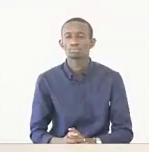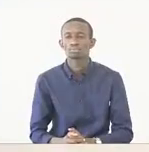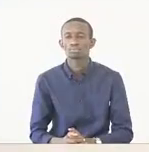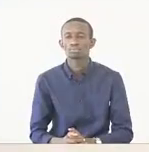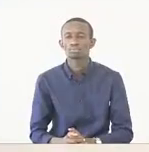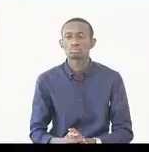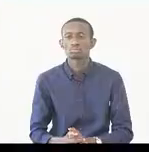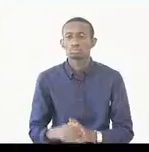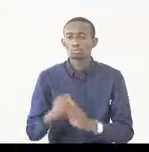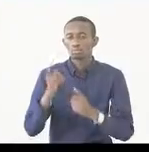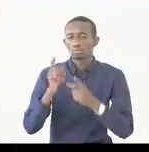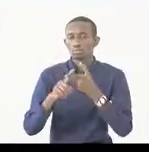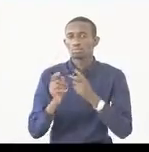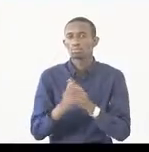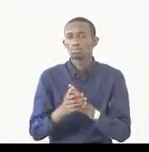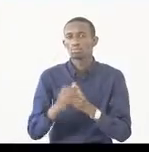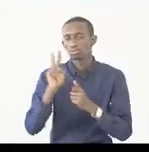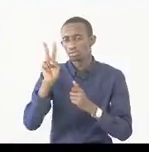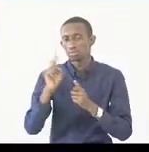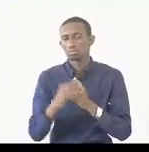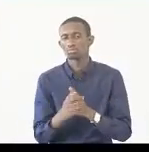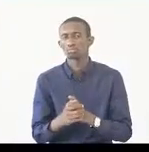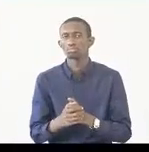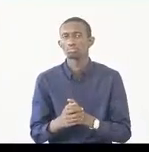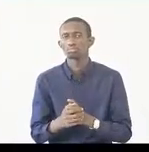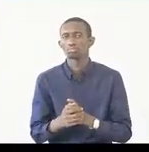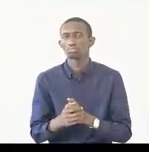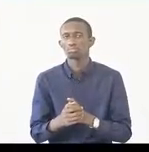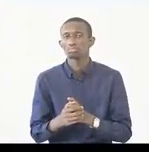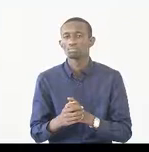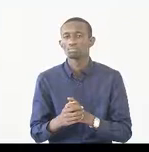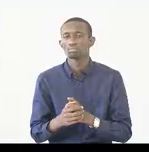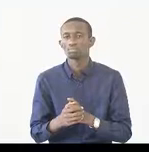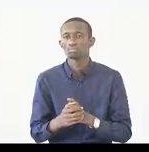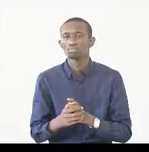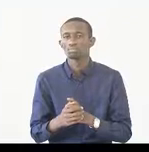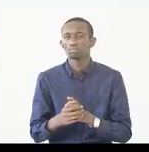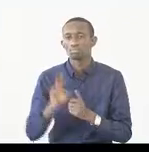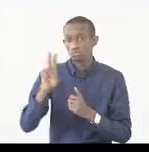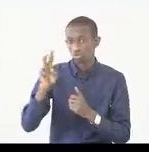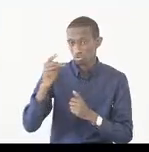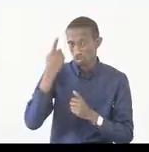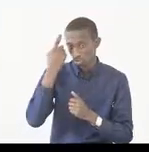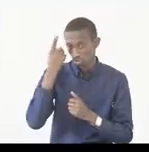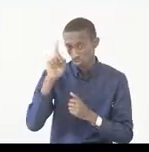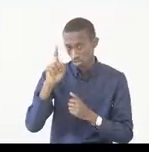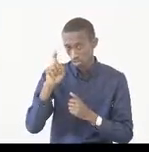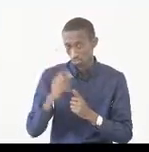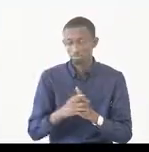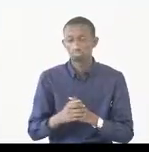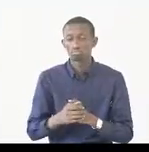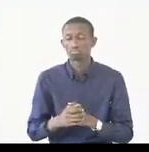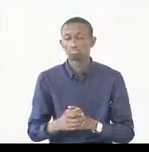this is not known, plus V of the white, okay,